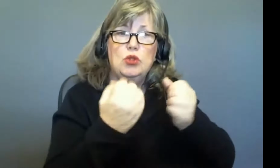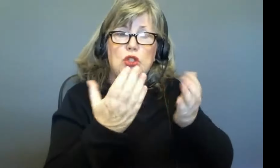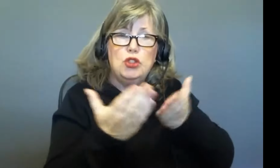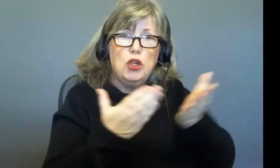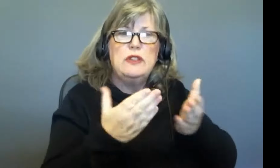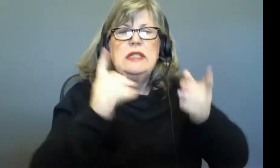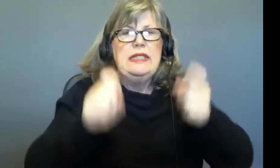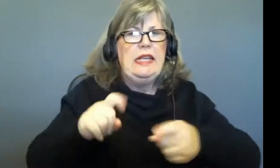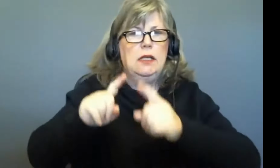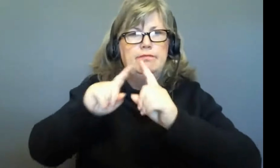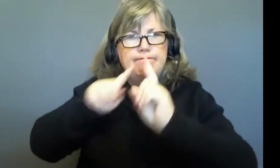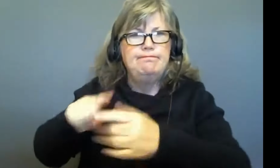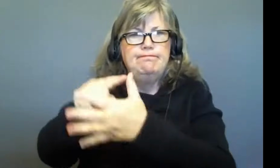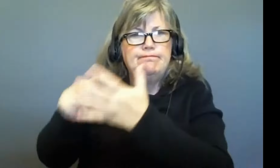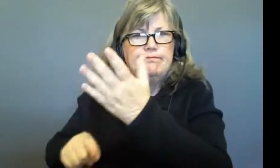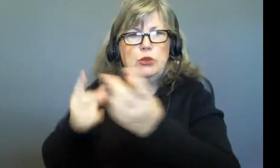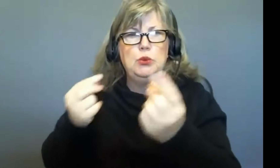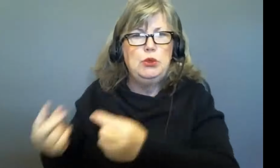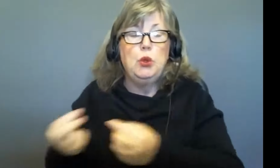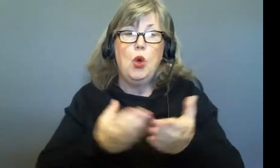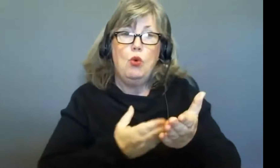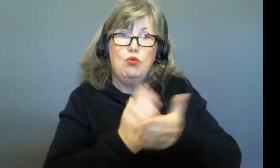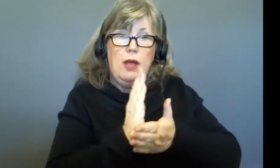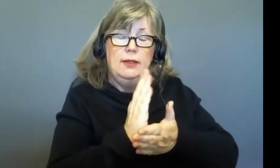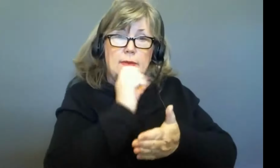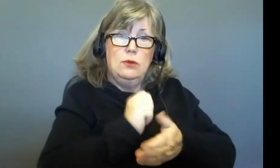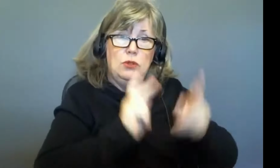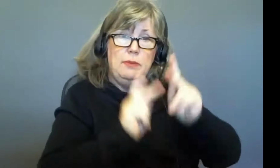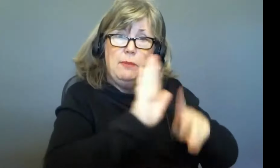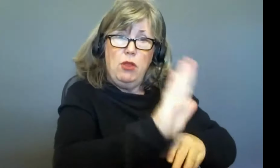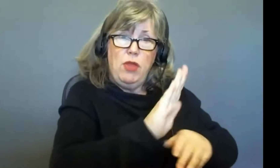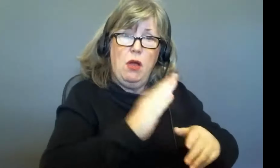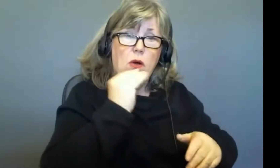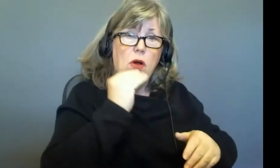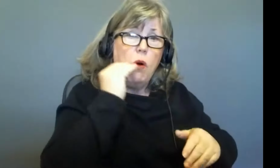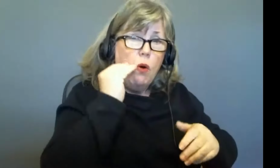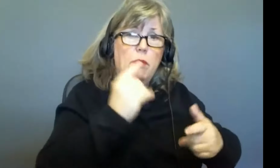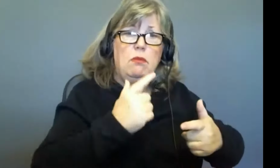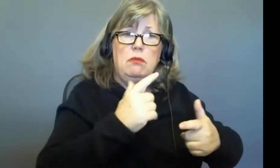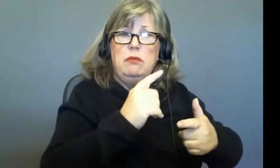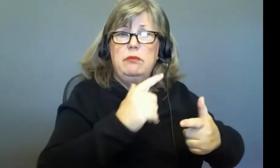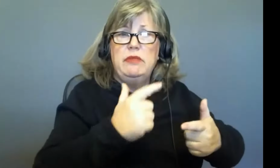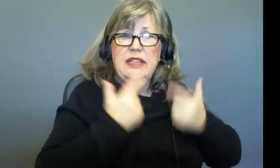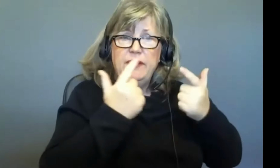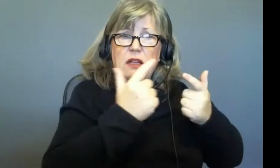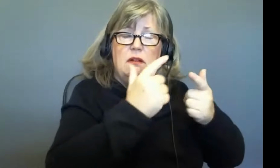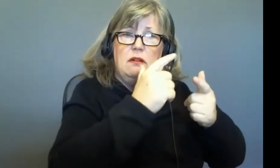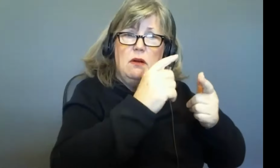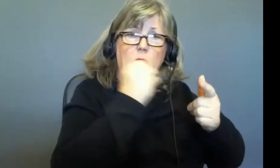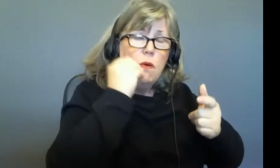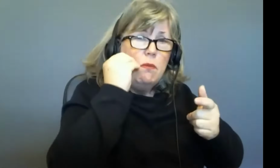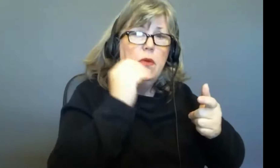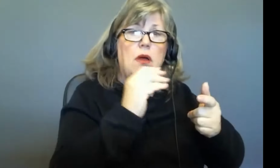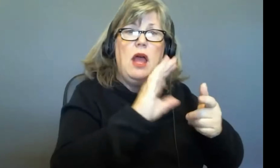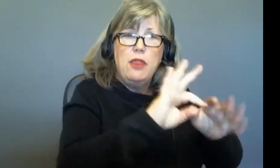the rights of older persons in residential care facilities and their families, and also the respect